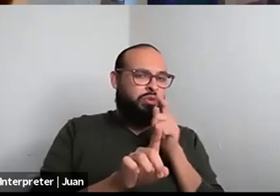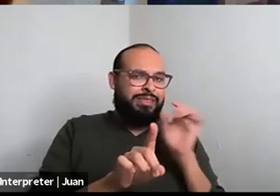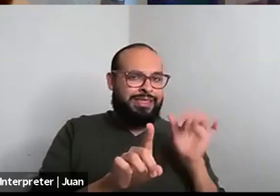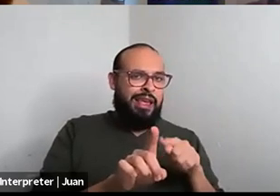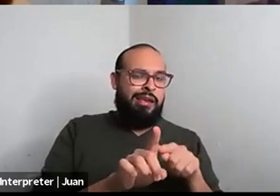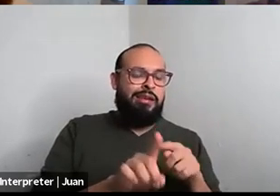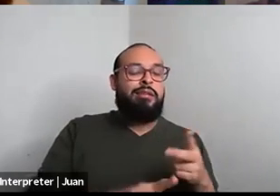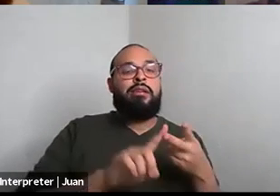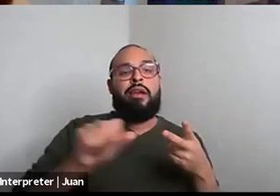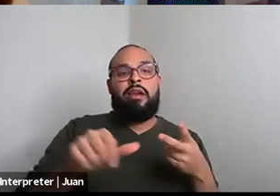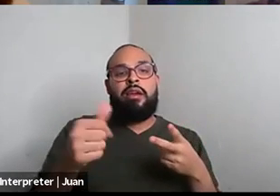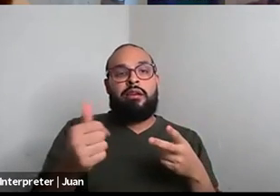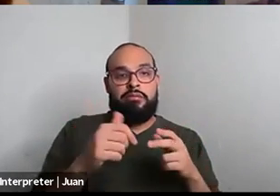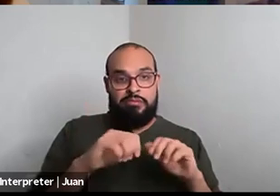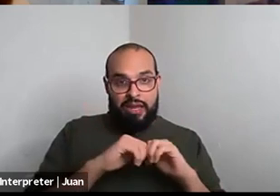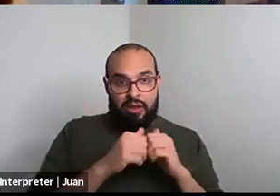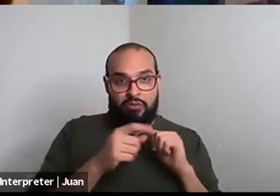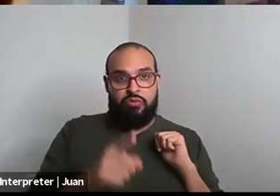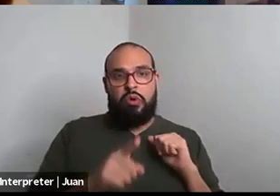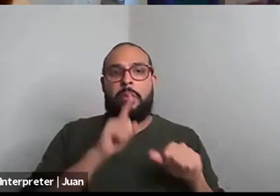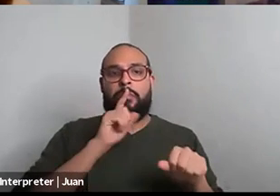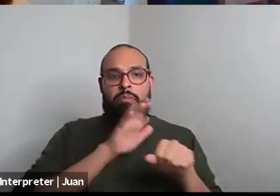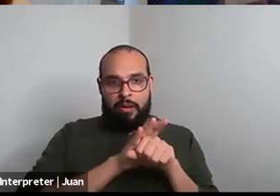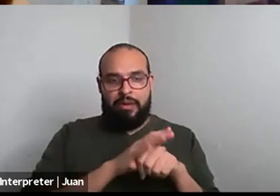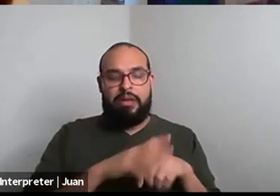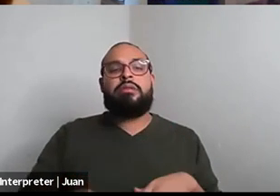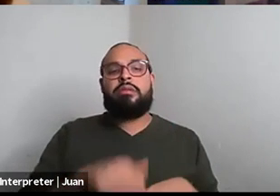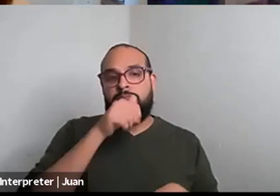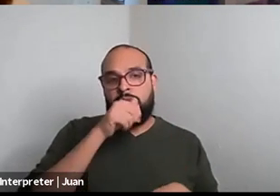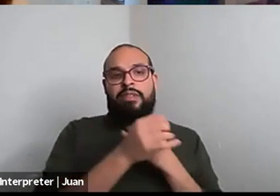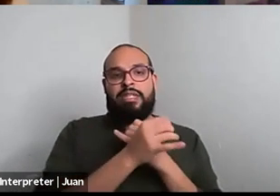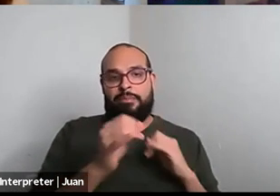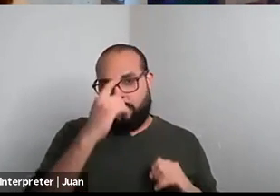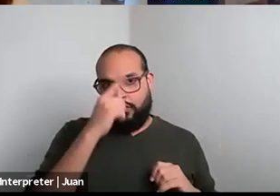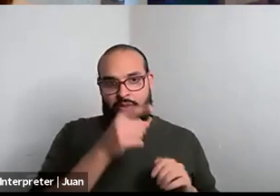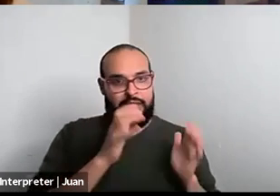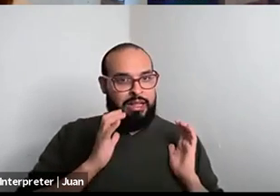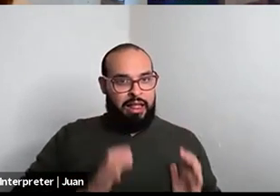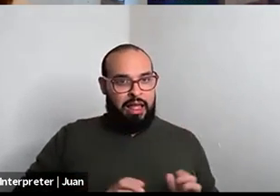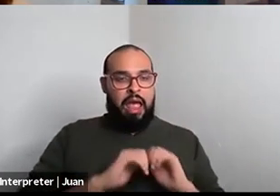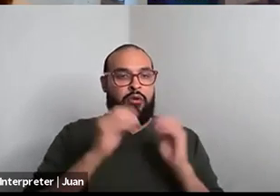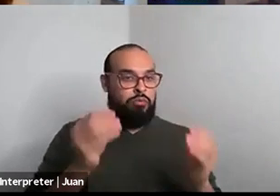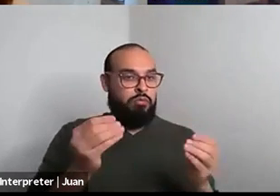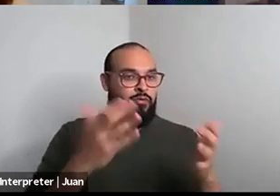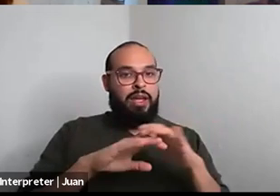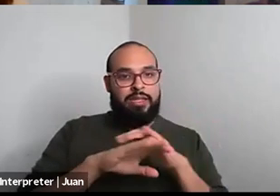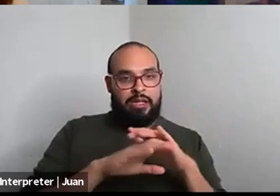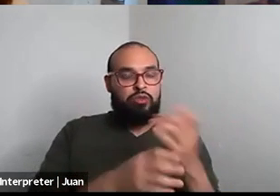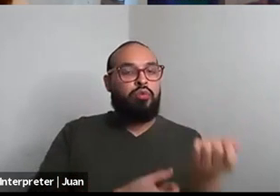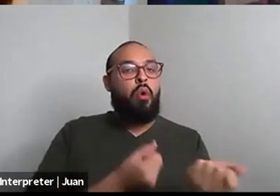How do you ensure privacy and autonomy of the client? And how do you offer access